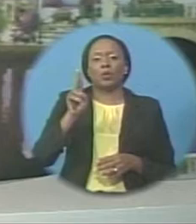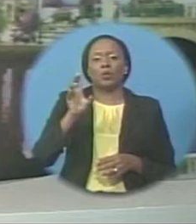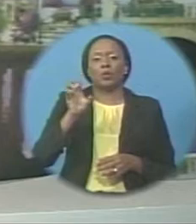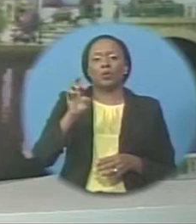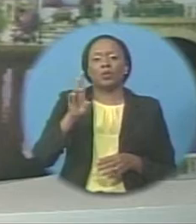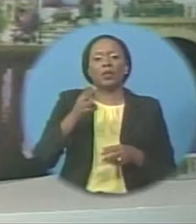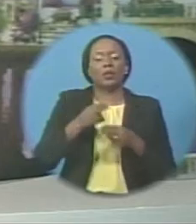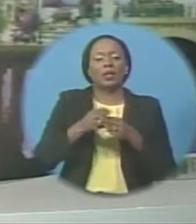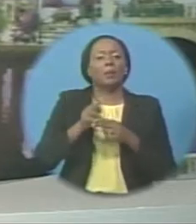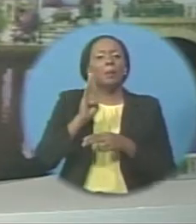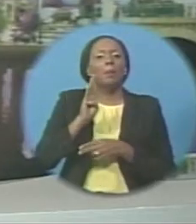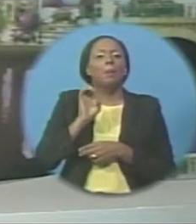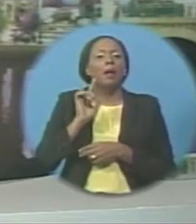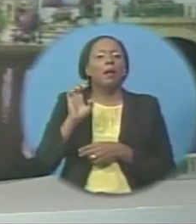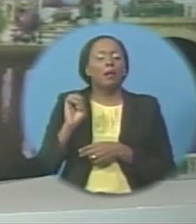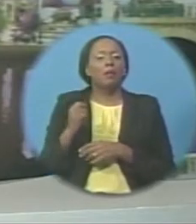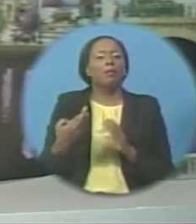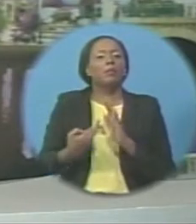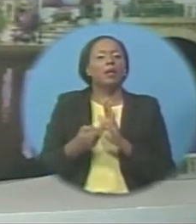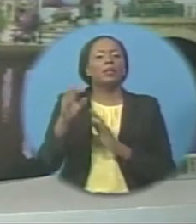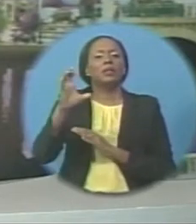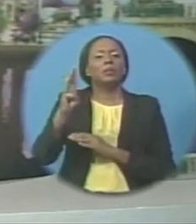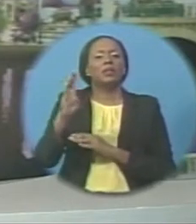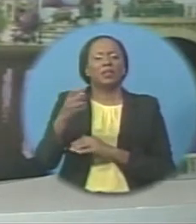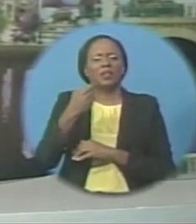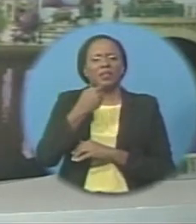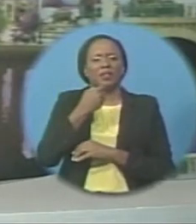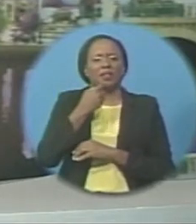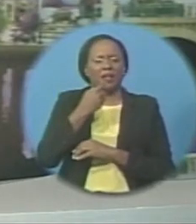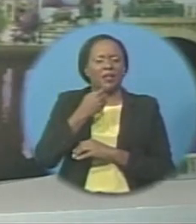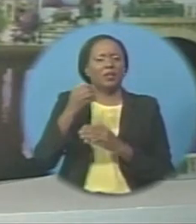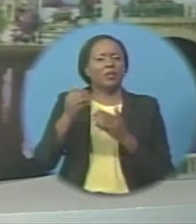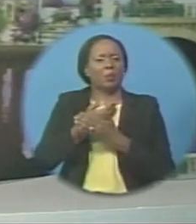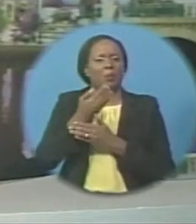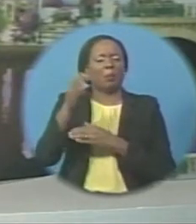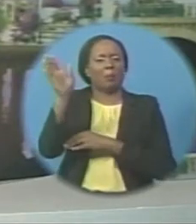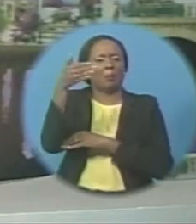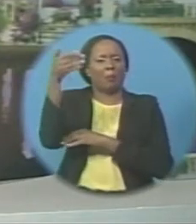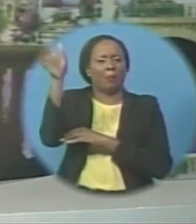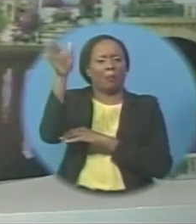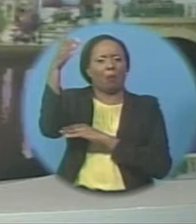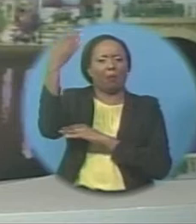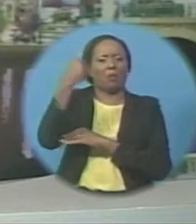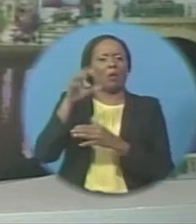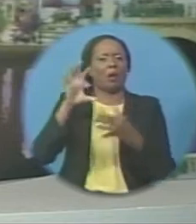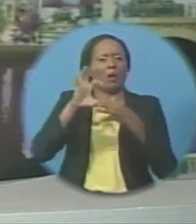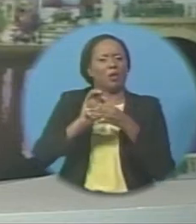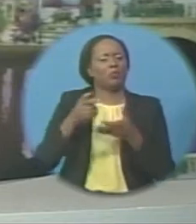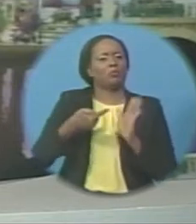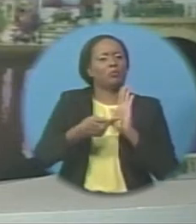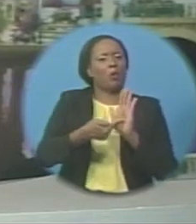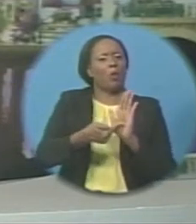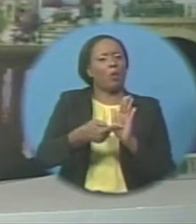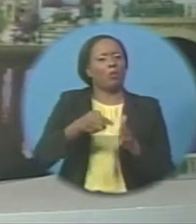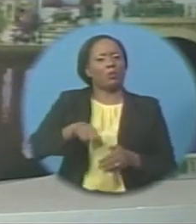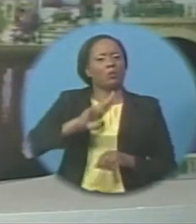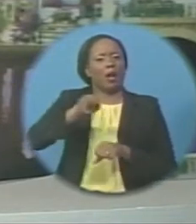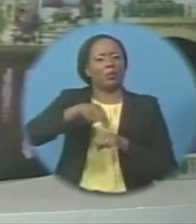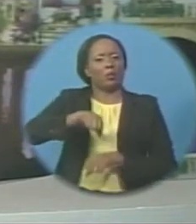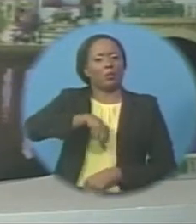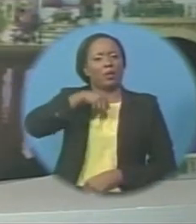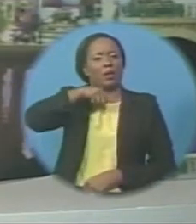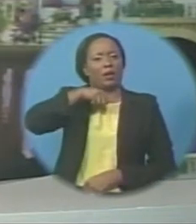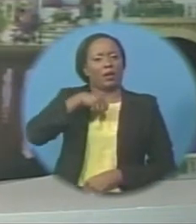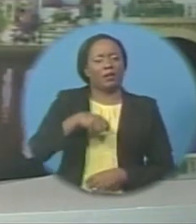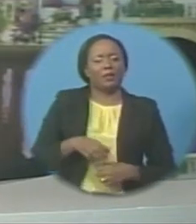who represented the CBC, says the Guardians of the Heritage initiative allows partnering companies to showcase their national